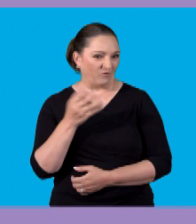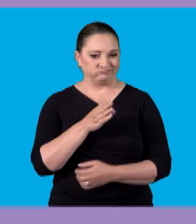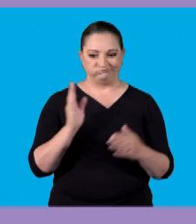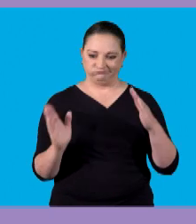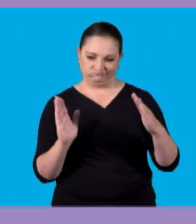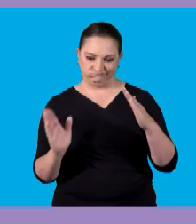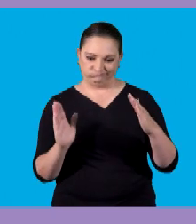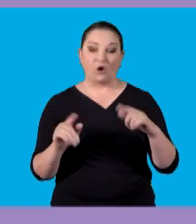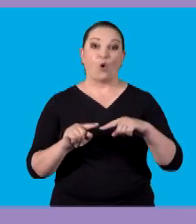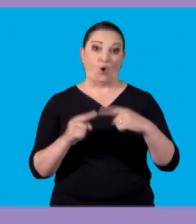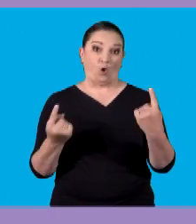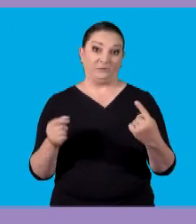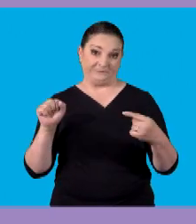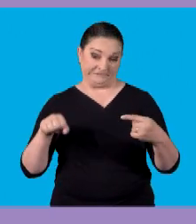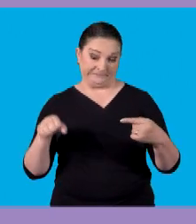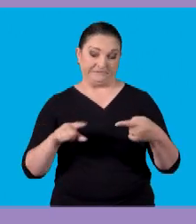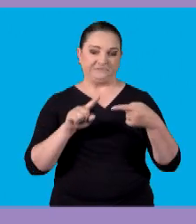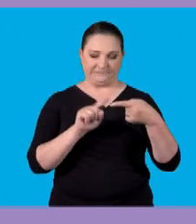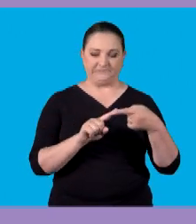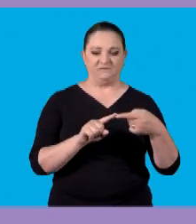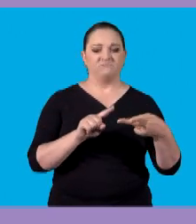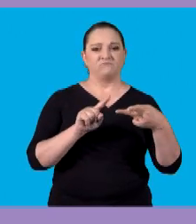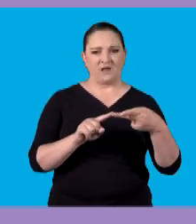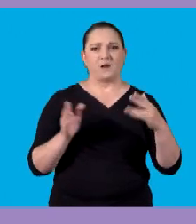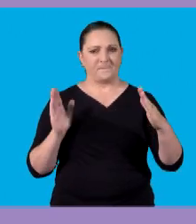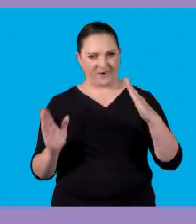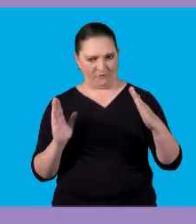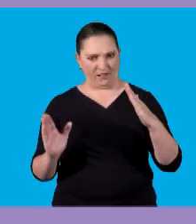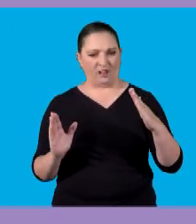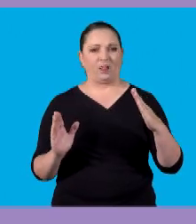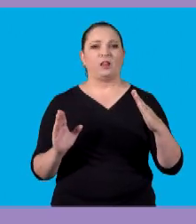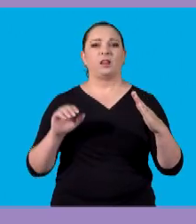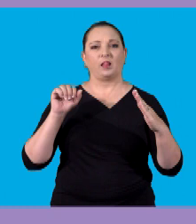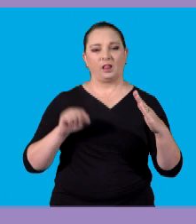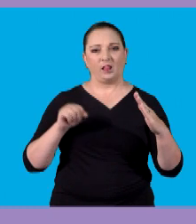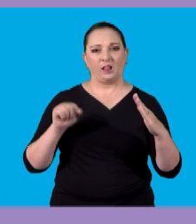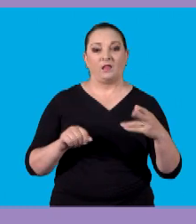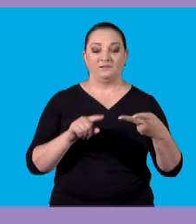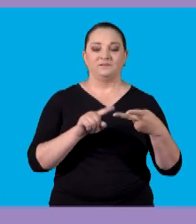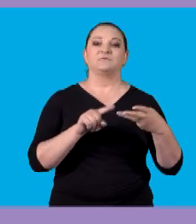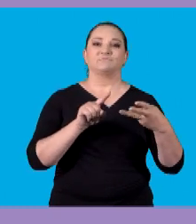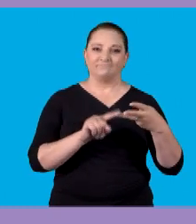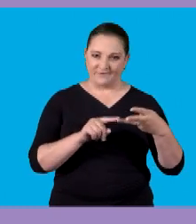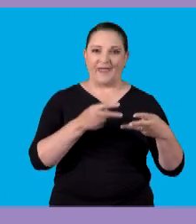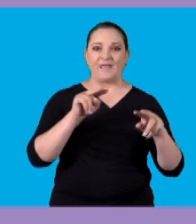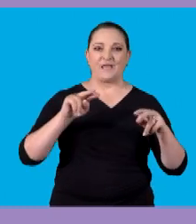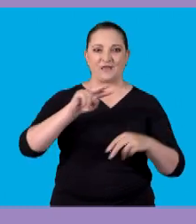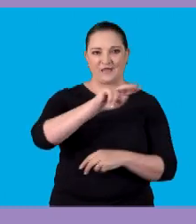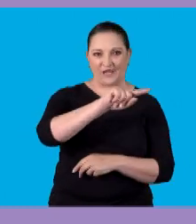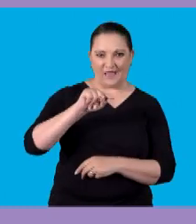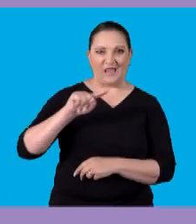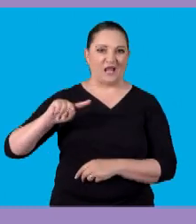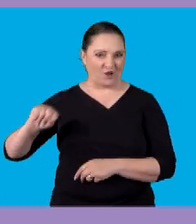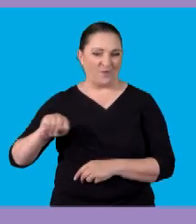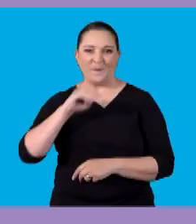know about AD and BC? They are opposite sides. Yes, they are parallel, and they are also equal